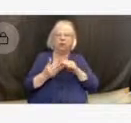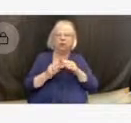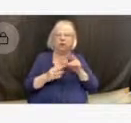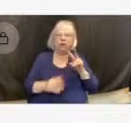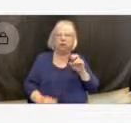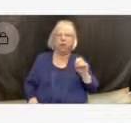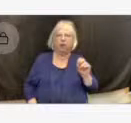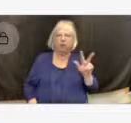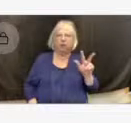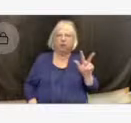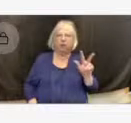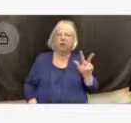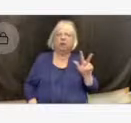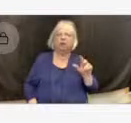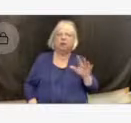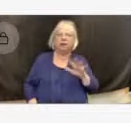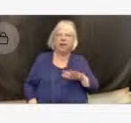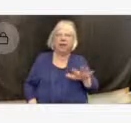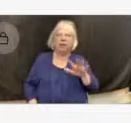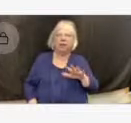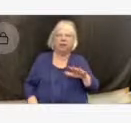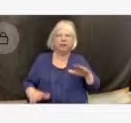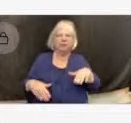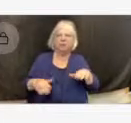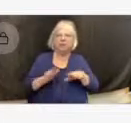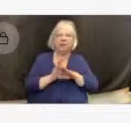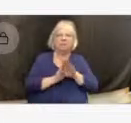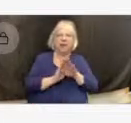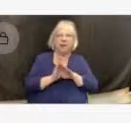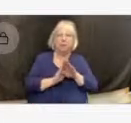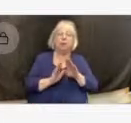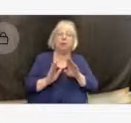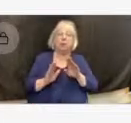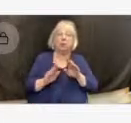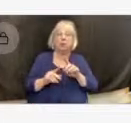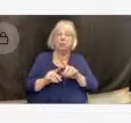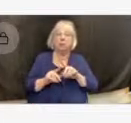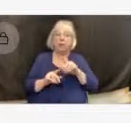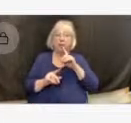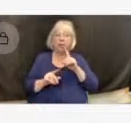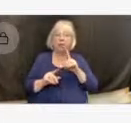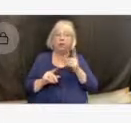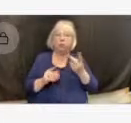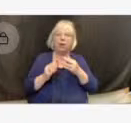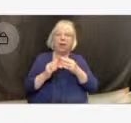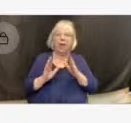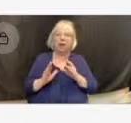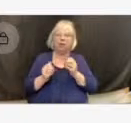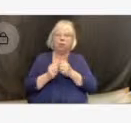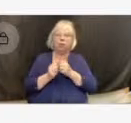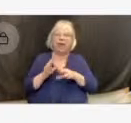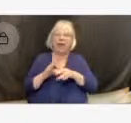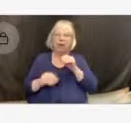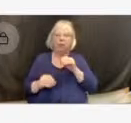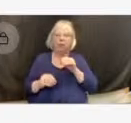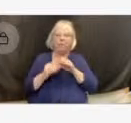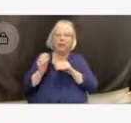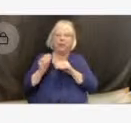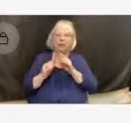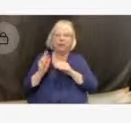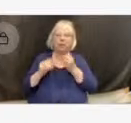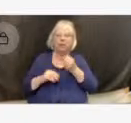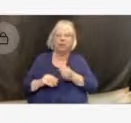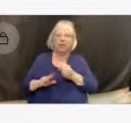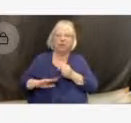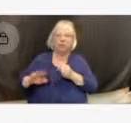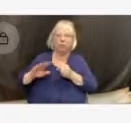The area is basically undeveloped at the current time. There is a house with some outbuildings in the southern portion of it.